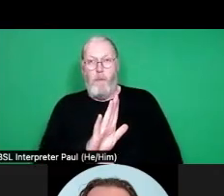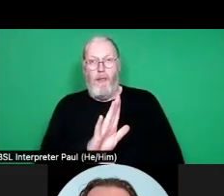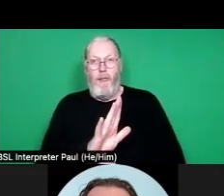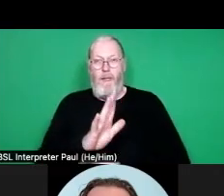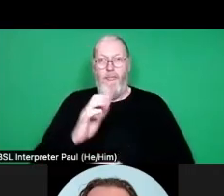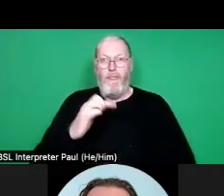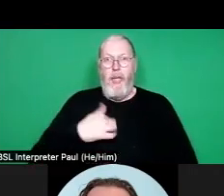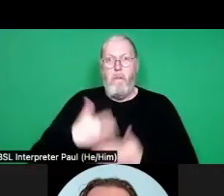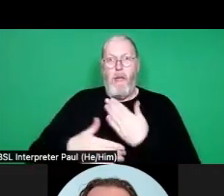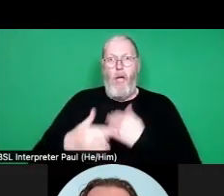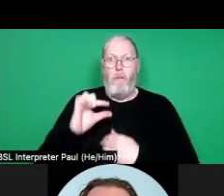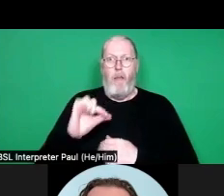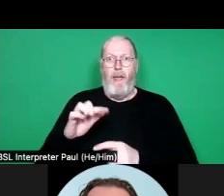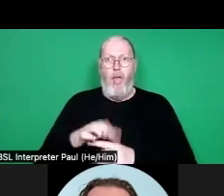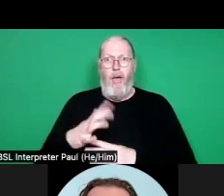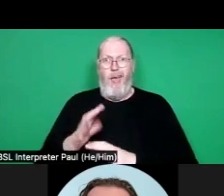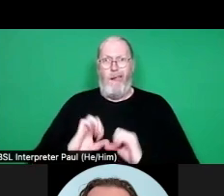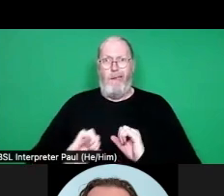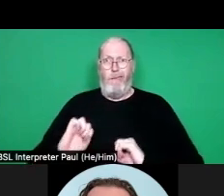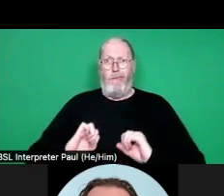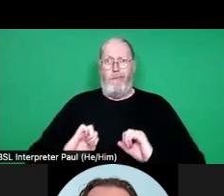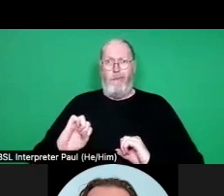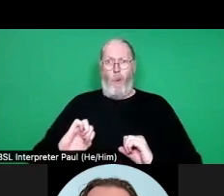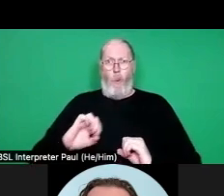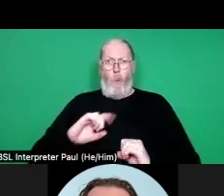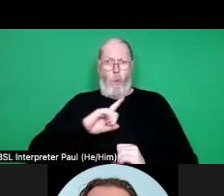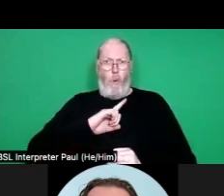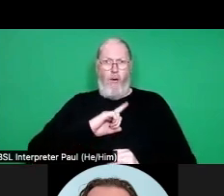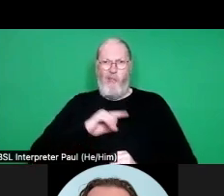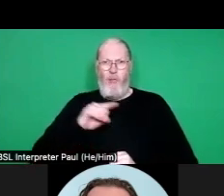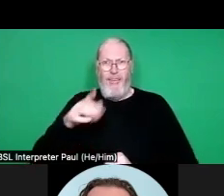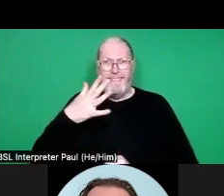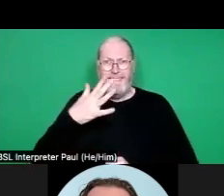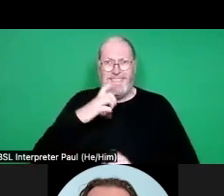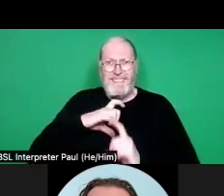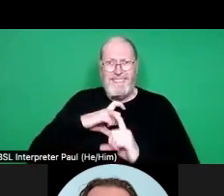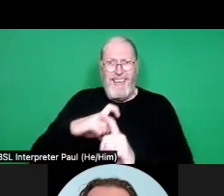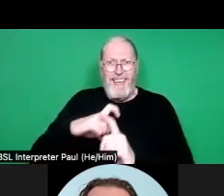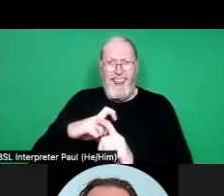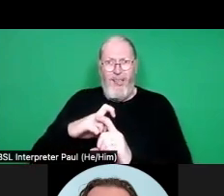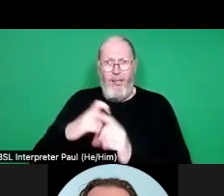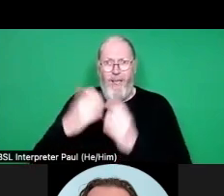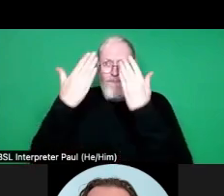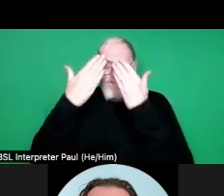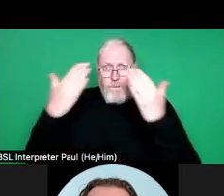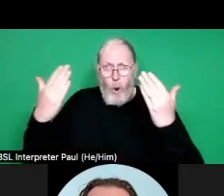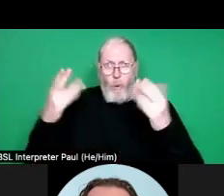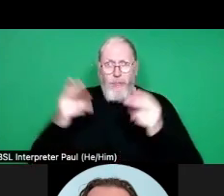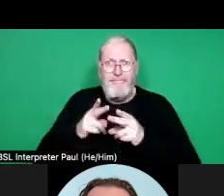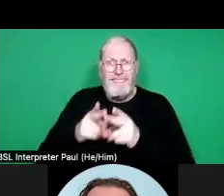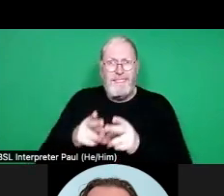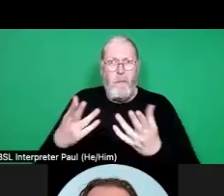system or coach and that tell them what to do?